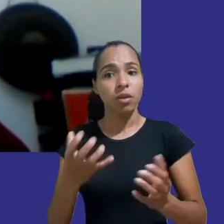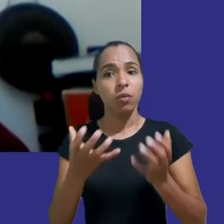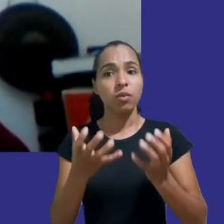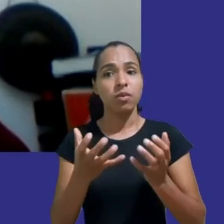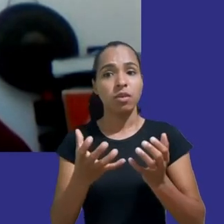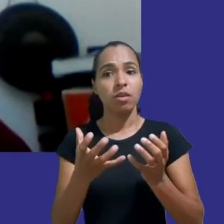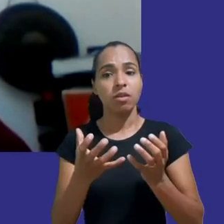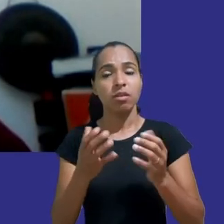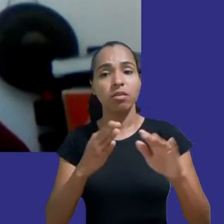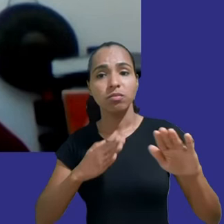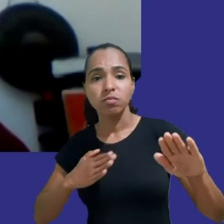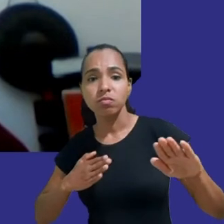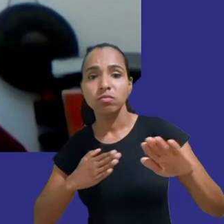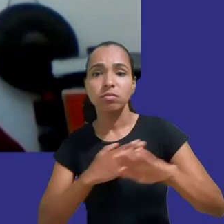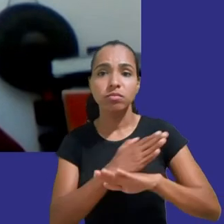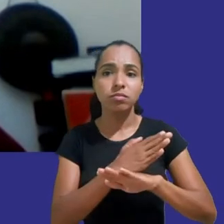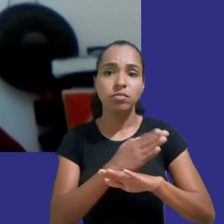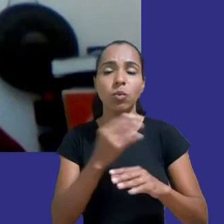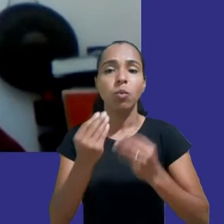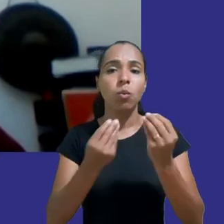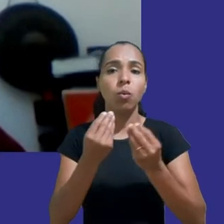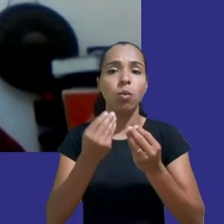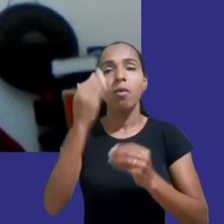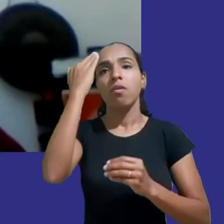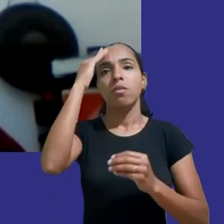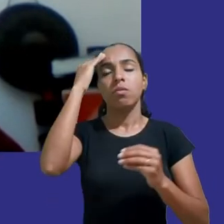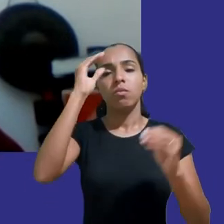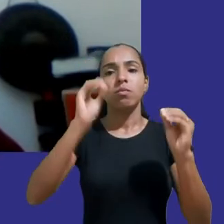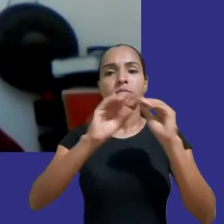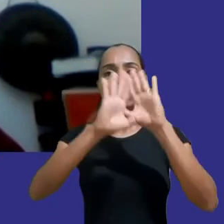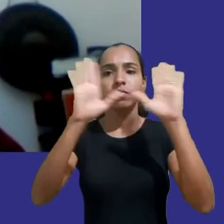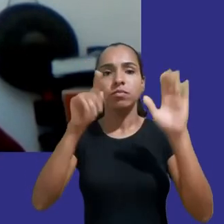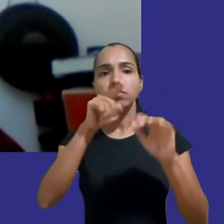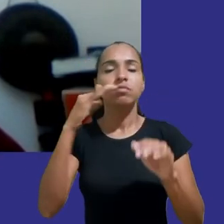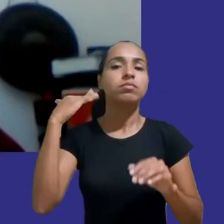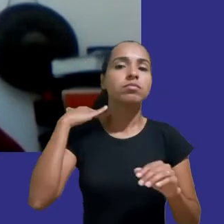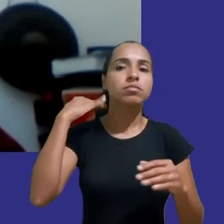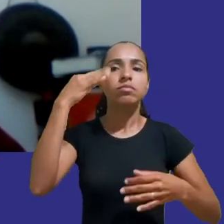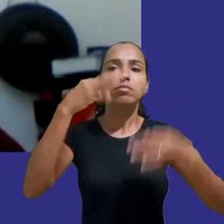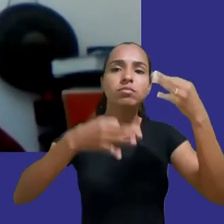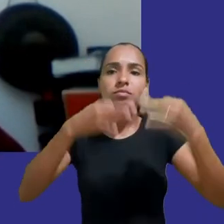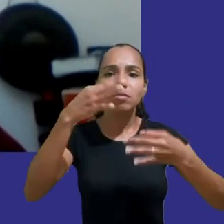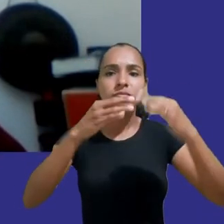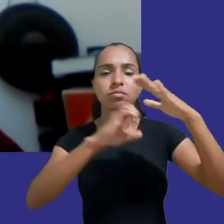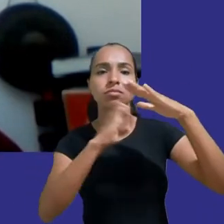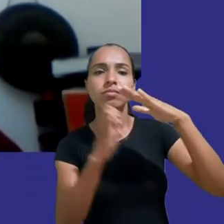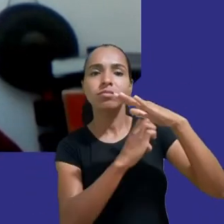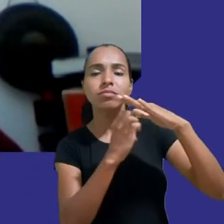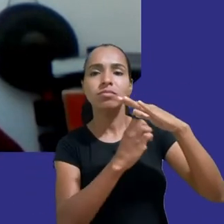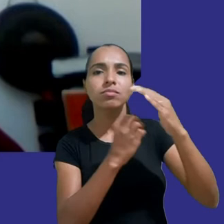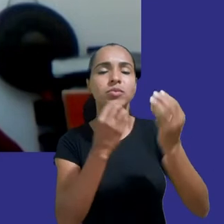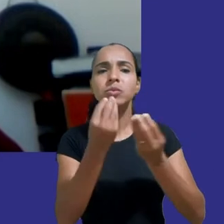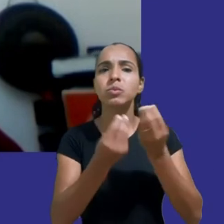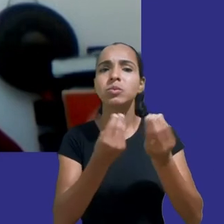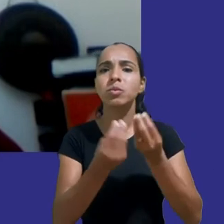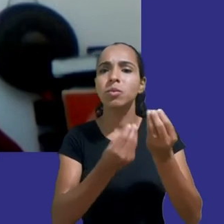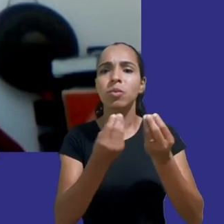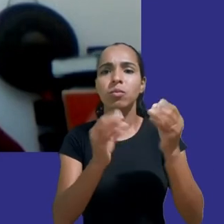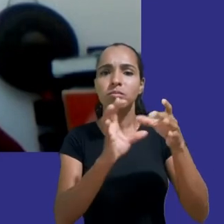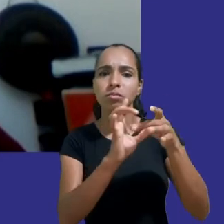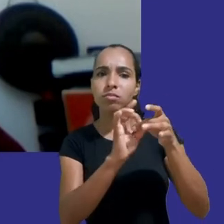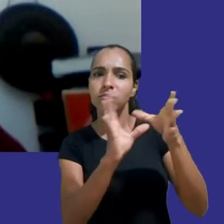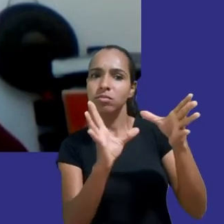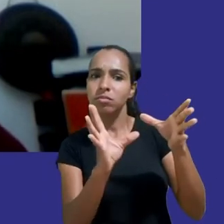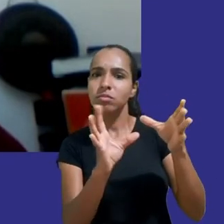explanation by the courts of how a company would get the necessary